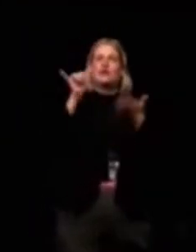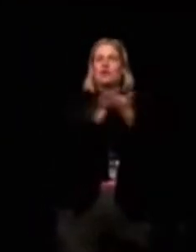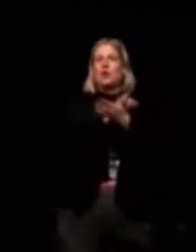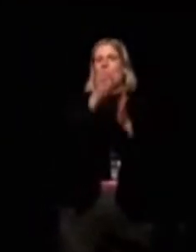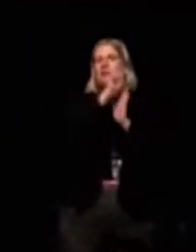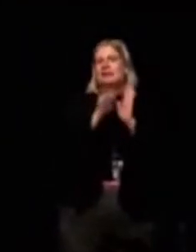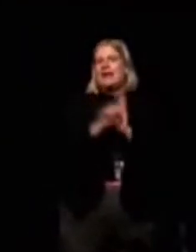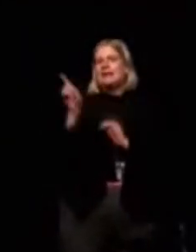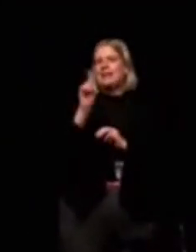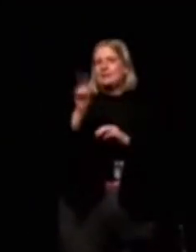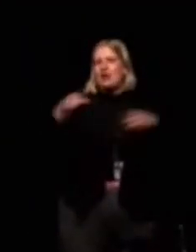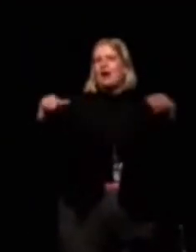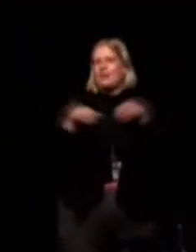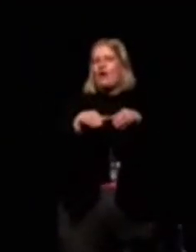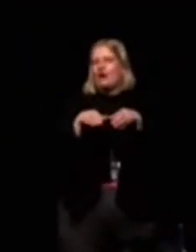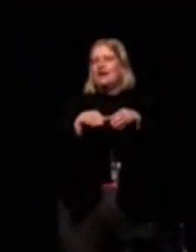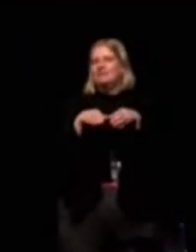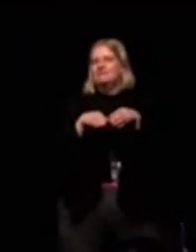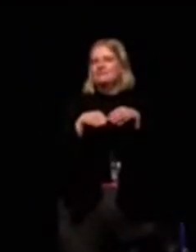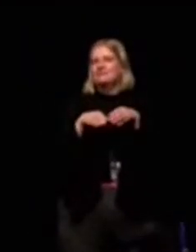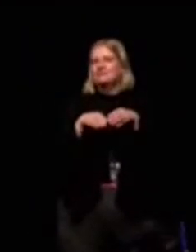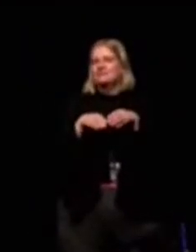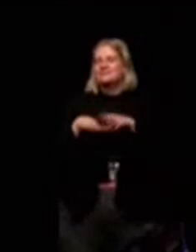State Democratic Party.